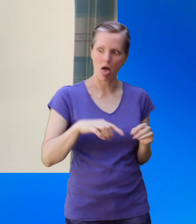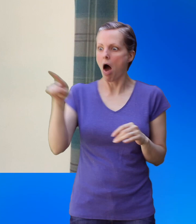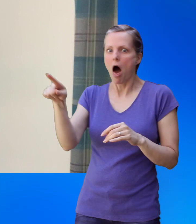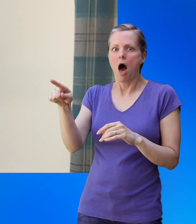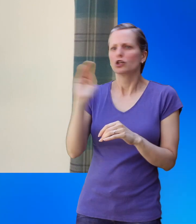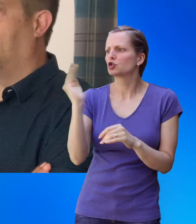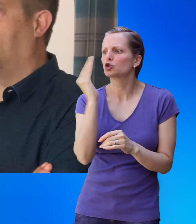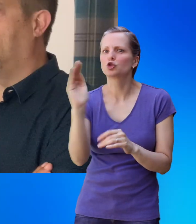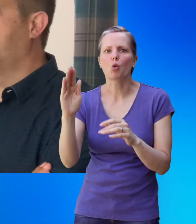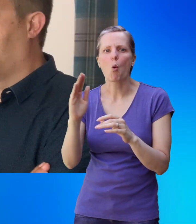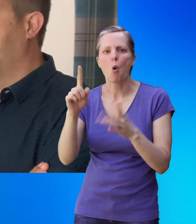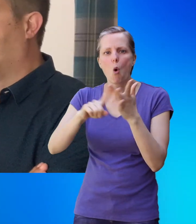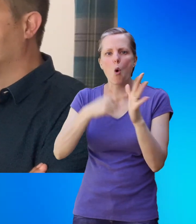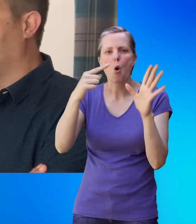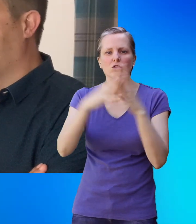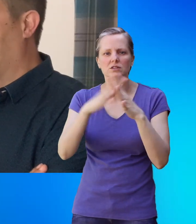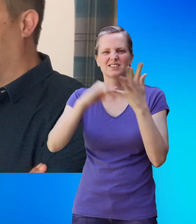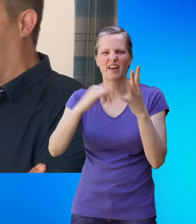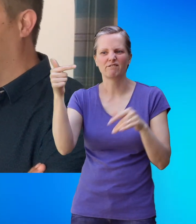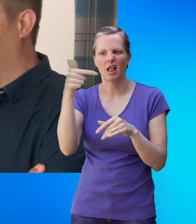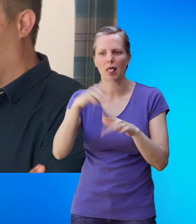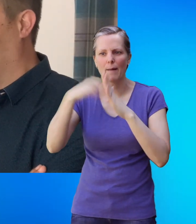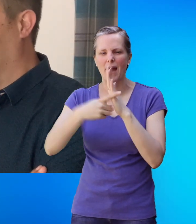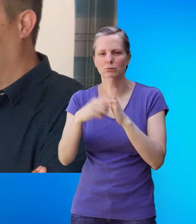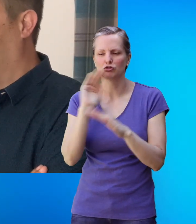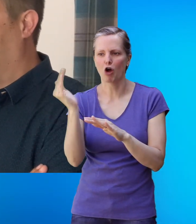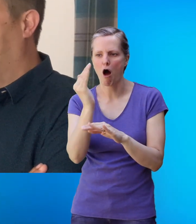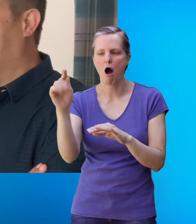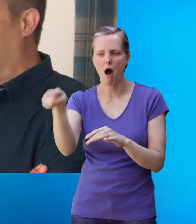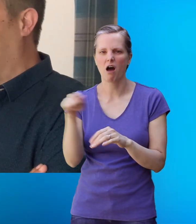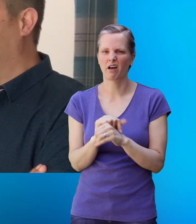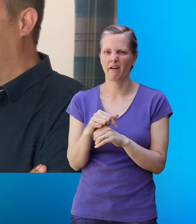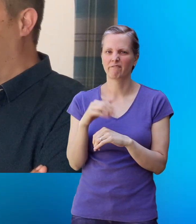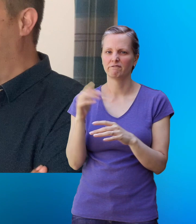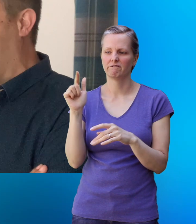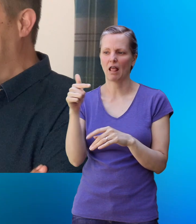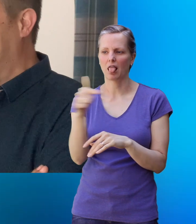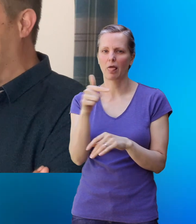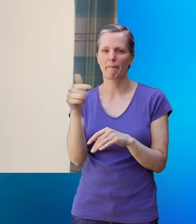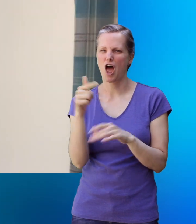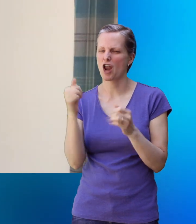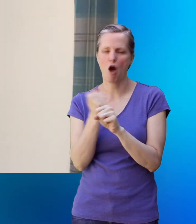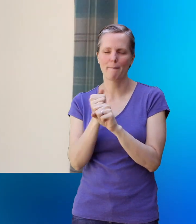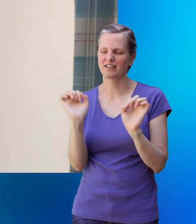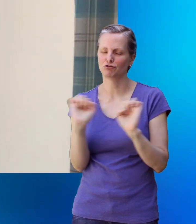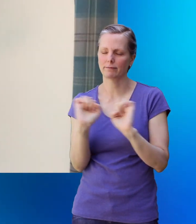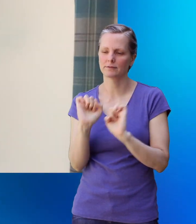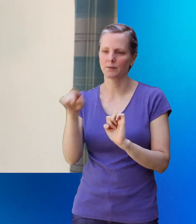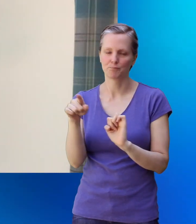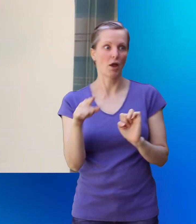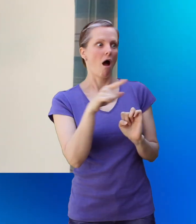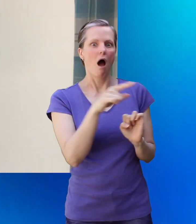it's Jaws! It's not Jaws, a film about a shark. That film hasn't even been made yet. Well in that